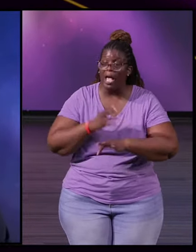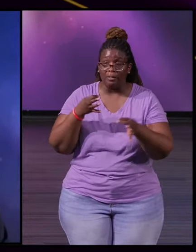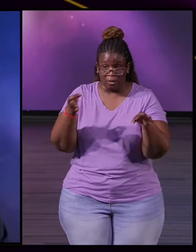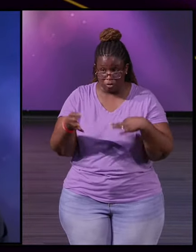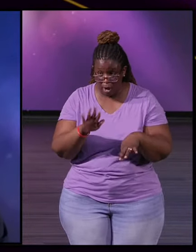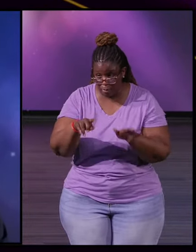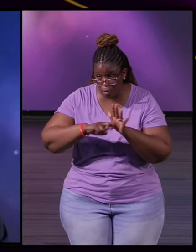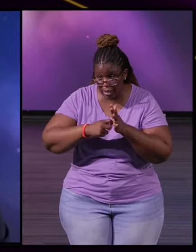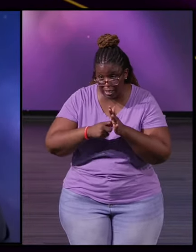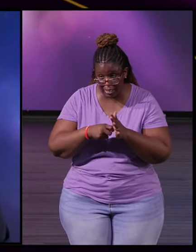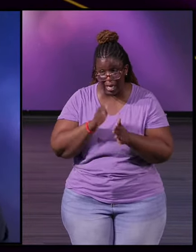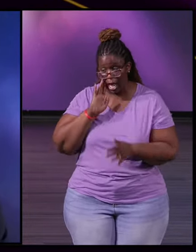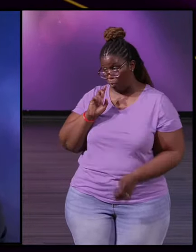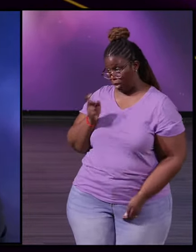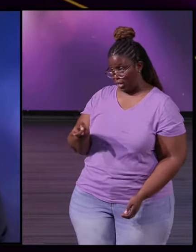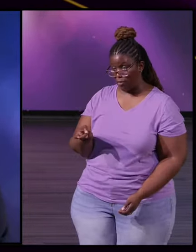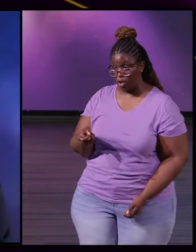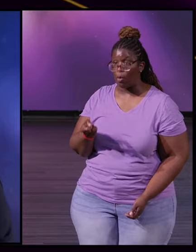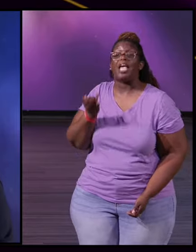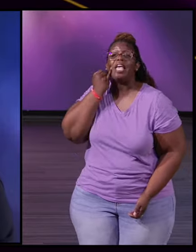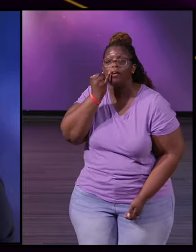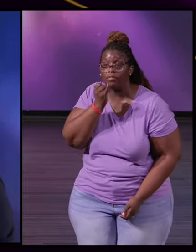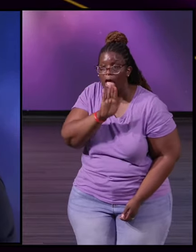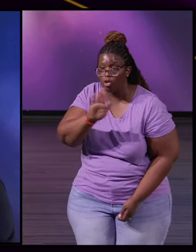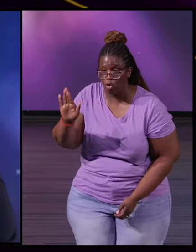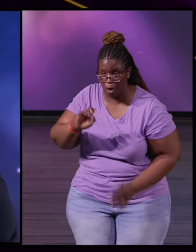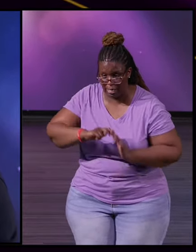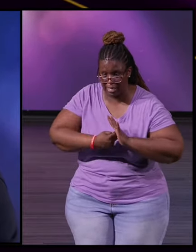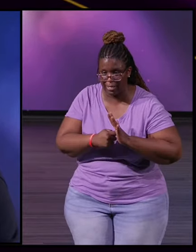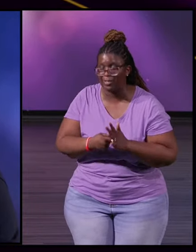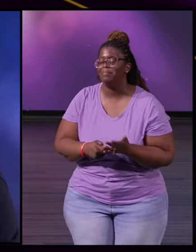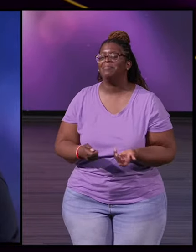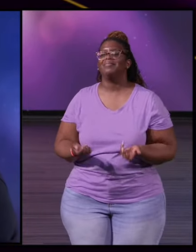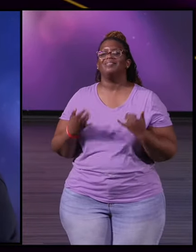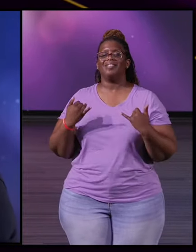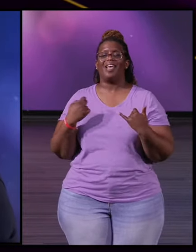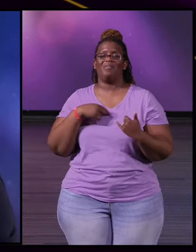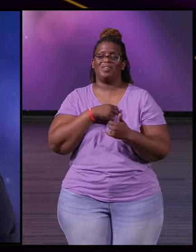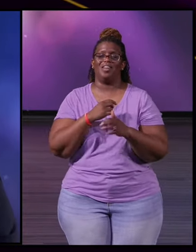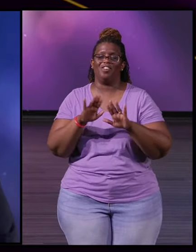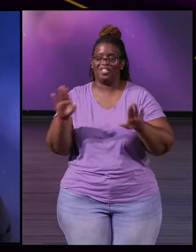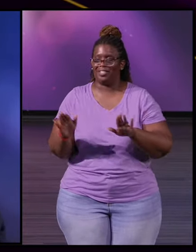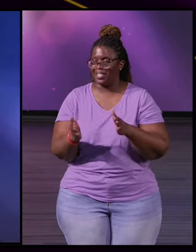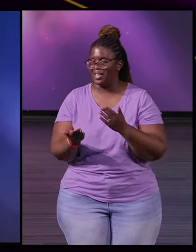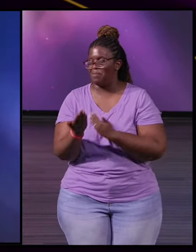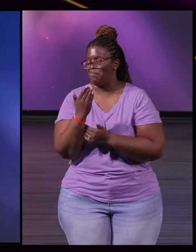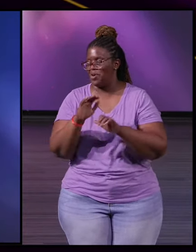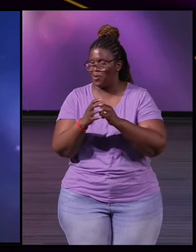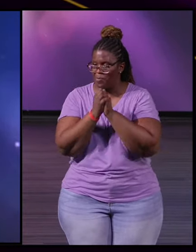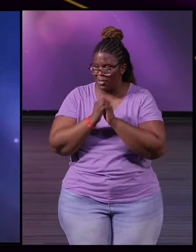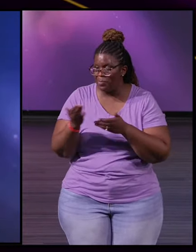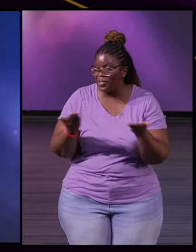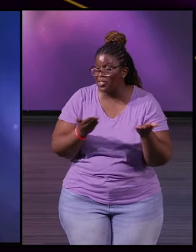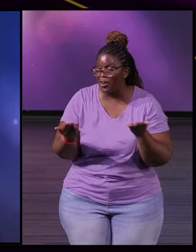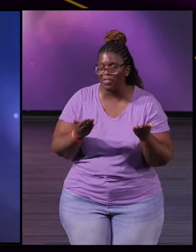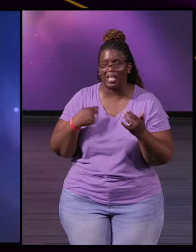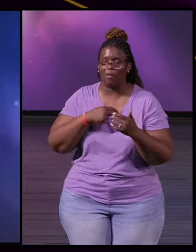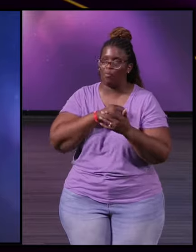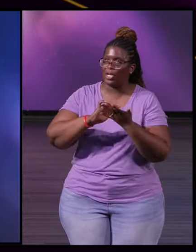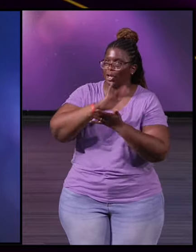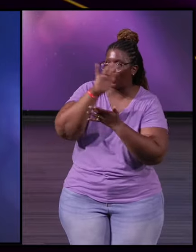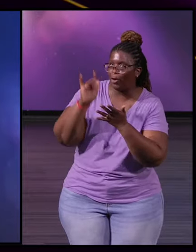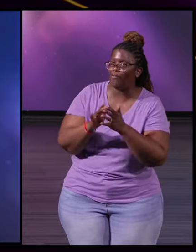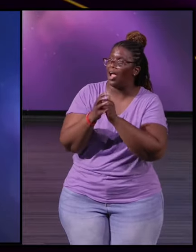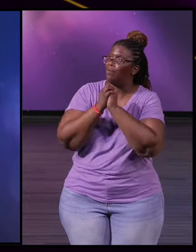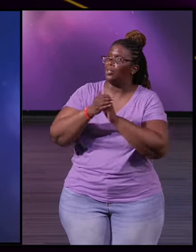be yours. All right. But now we're here in service and we worship God and we glorify God. But Homecoming Sunday happens to have